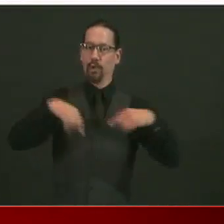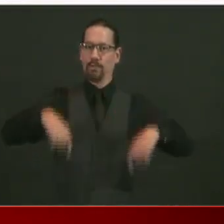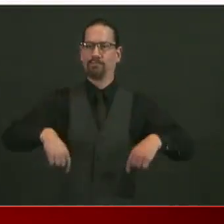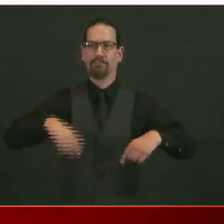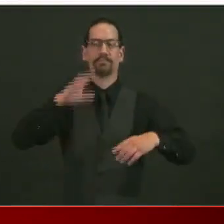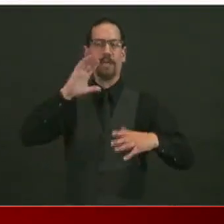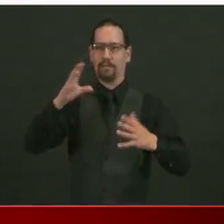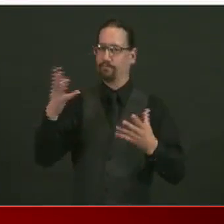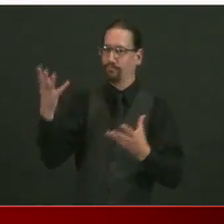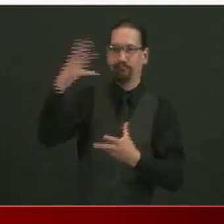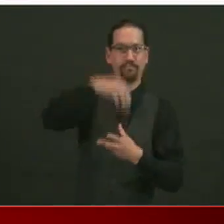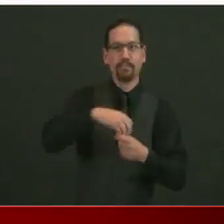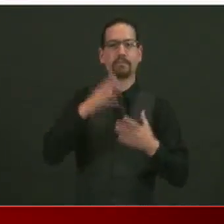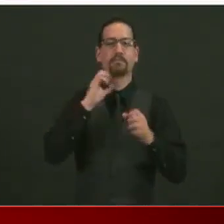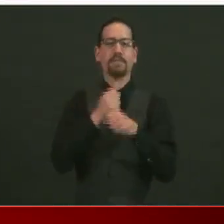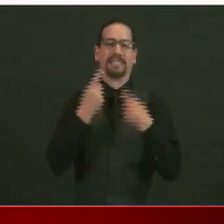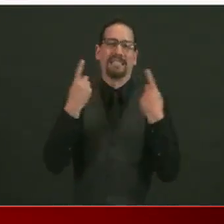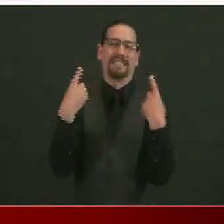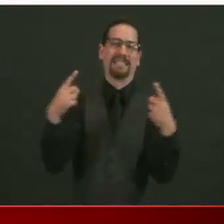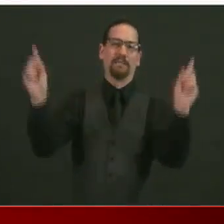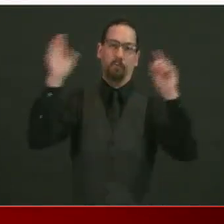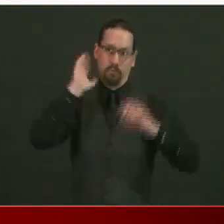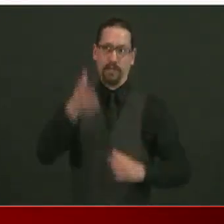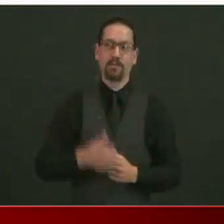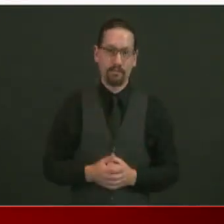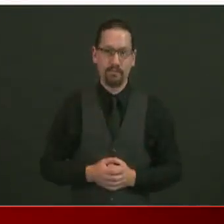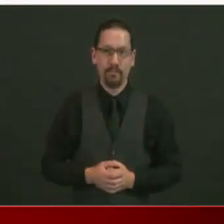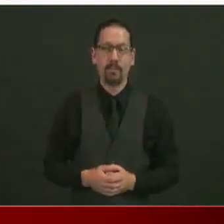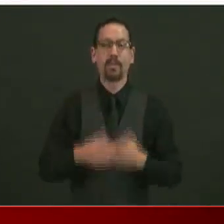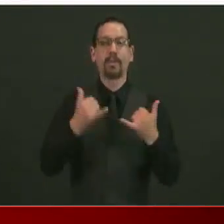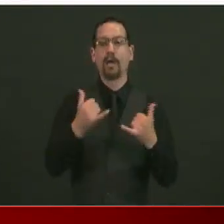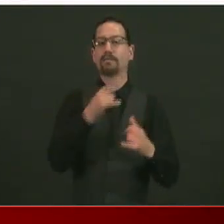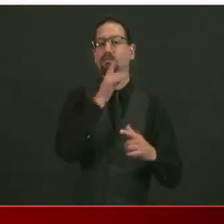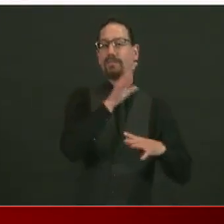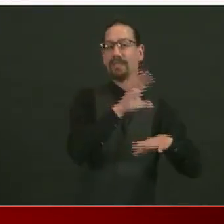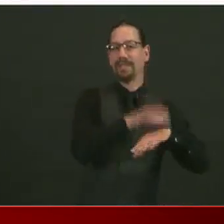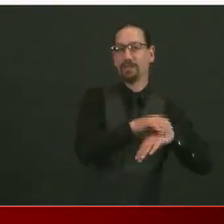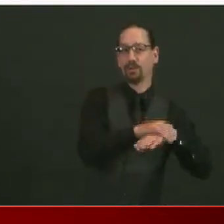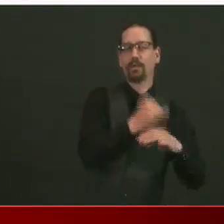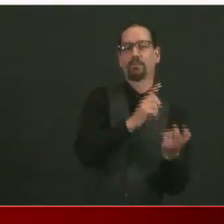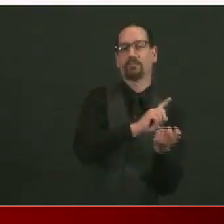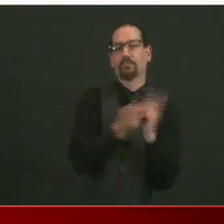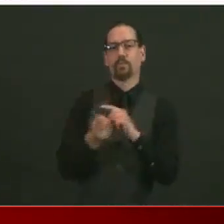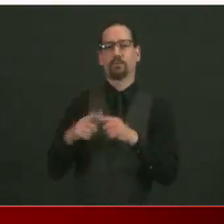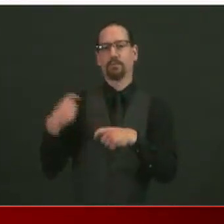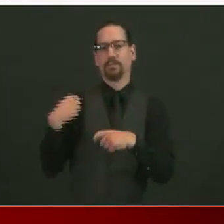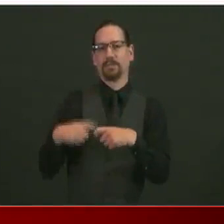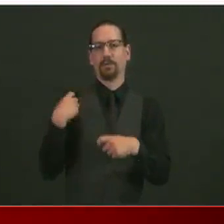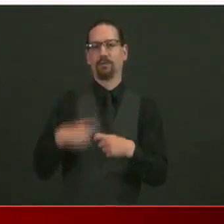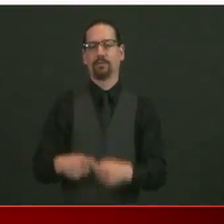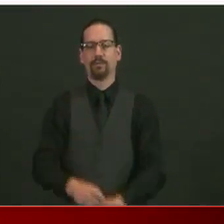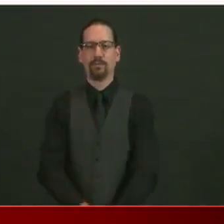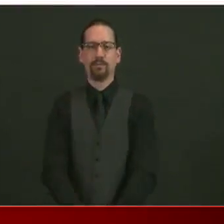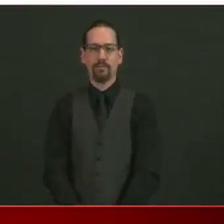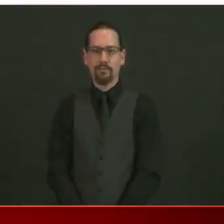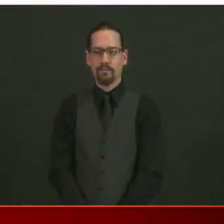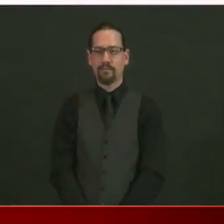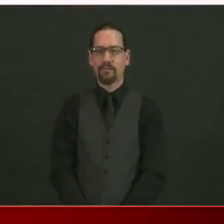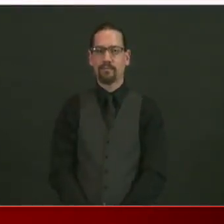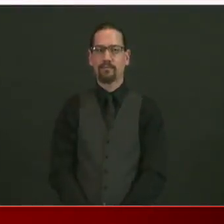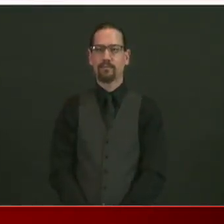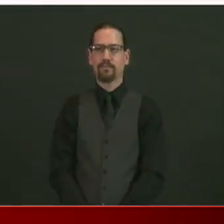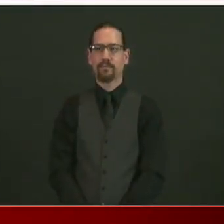muy diferente, pero nosotros vamos a seguir hacia adelante mejorando las escuelas. So, another exciting